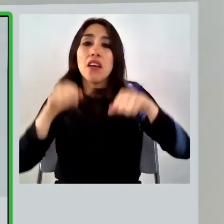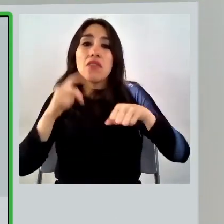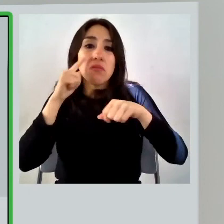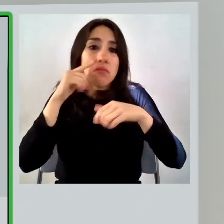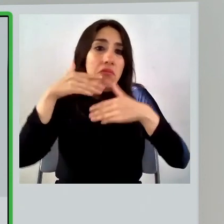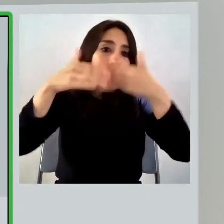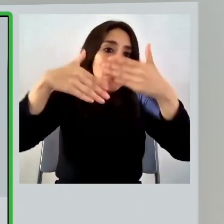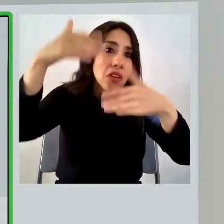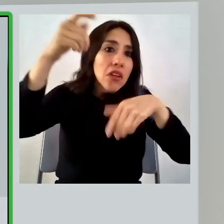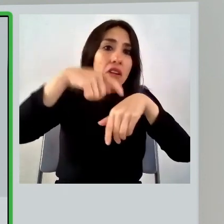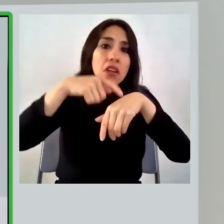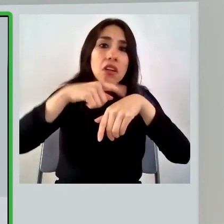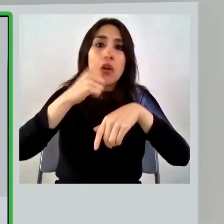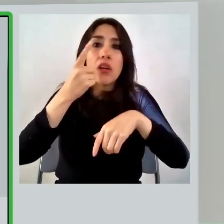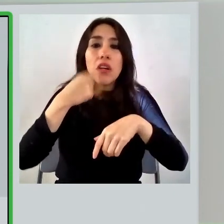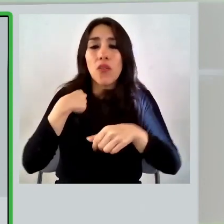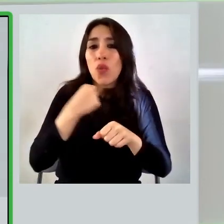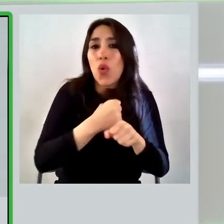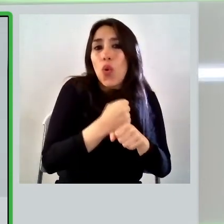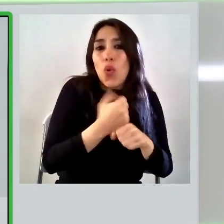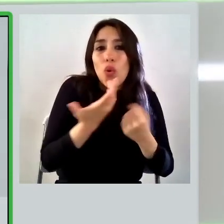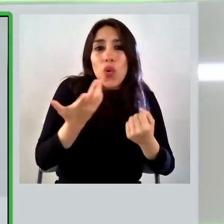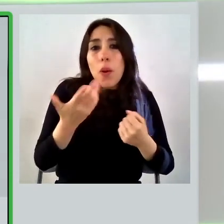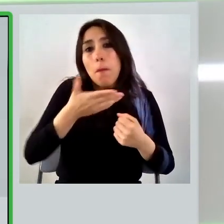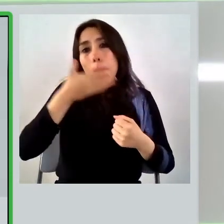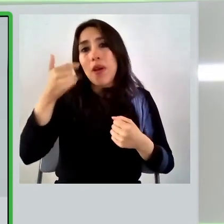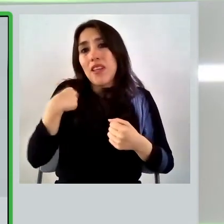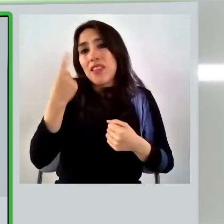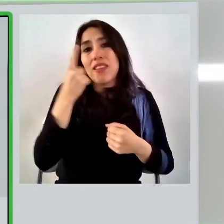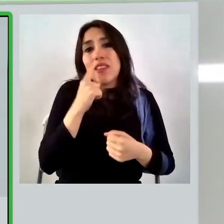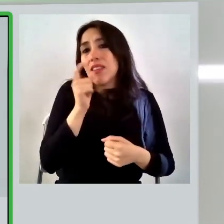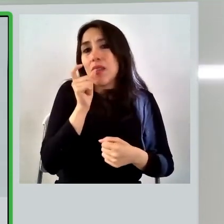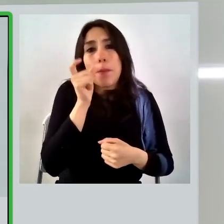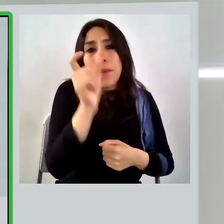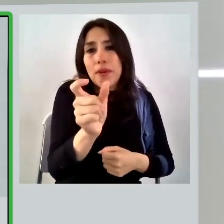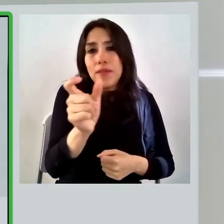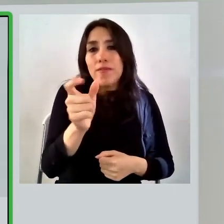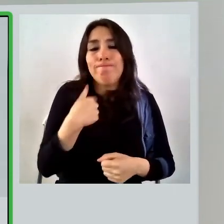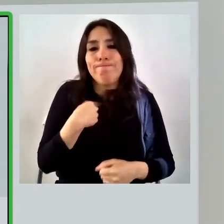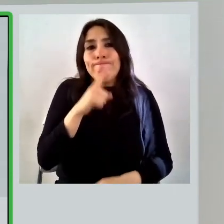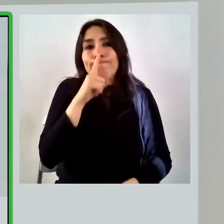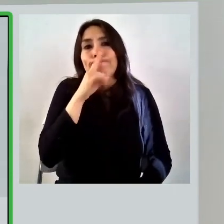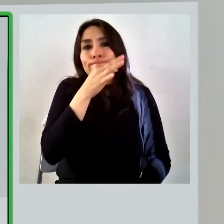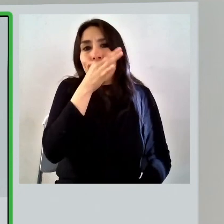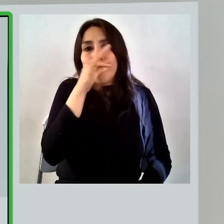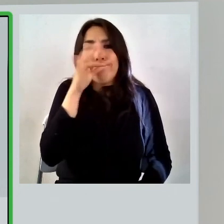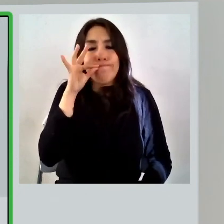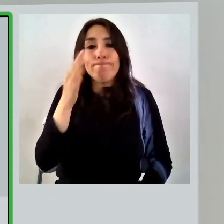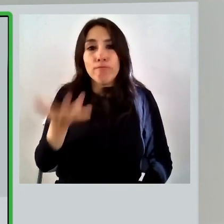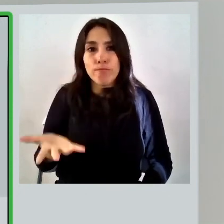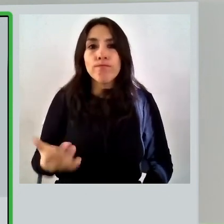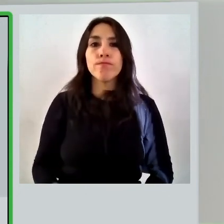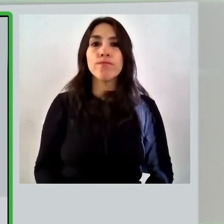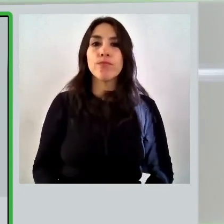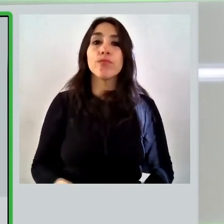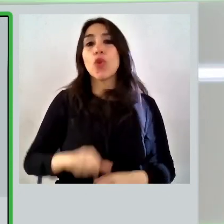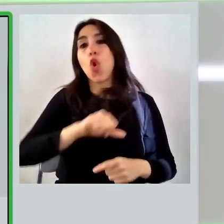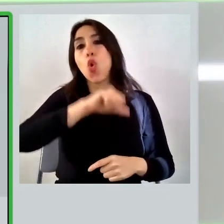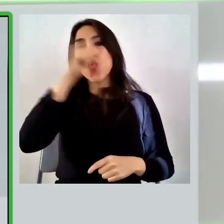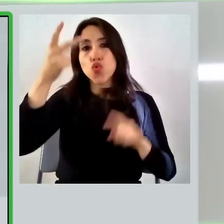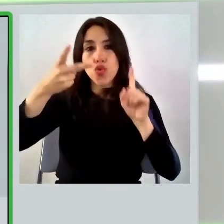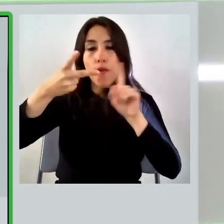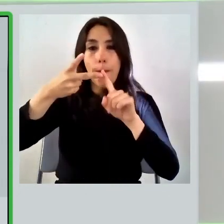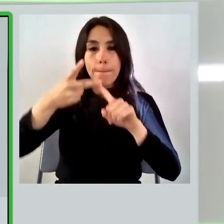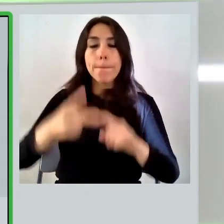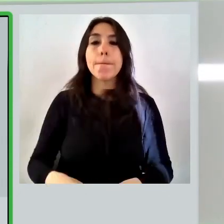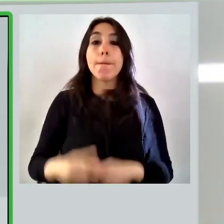around bold role models, which also relates to mentorship. And I'll never forget the first connection I had with Chad Jardee. At